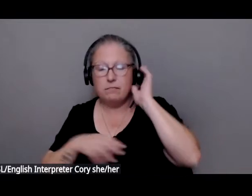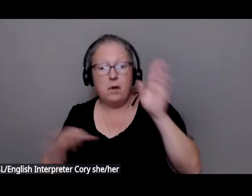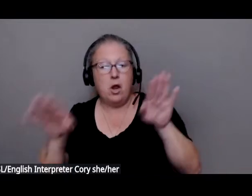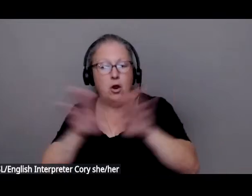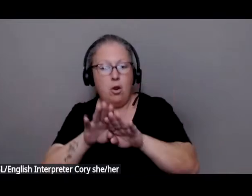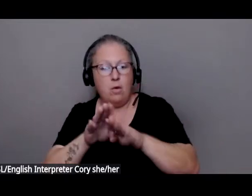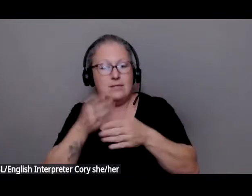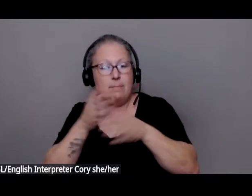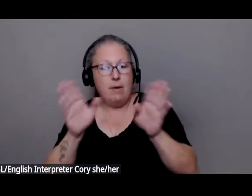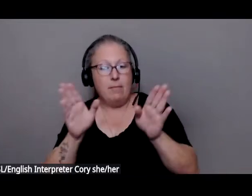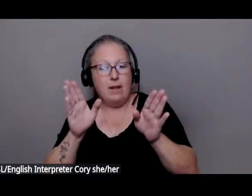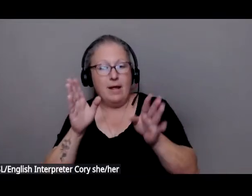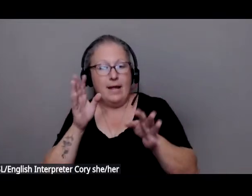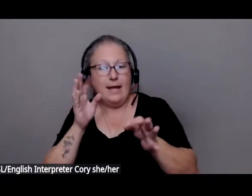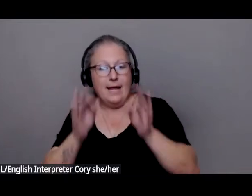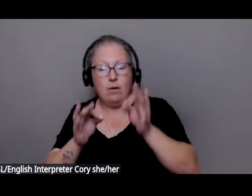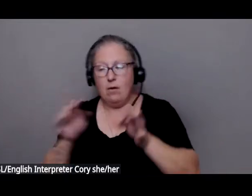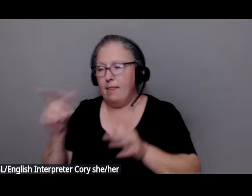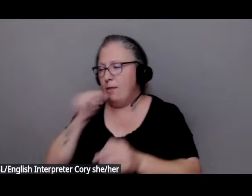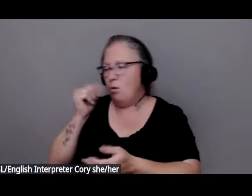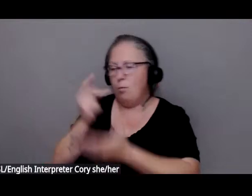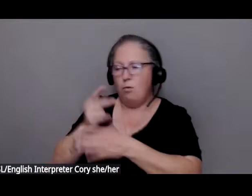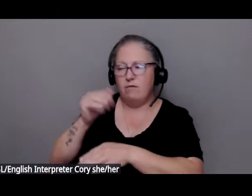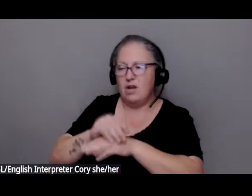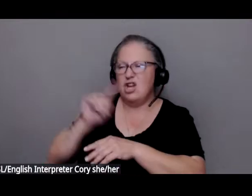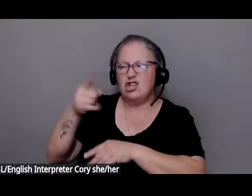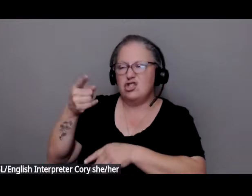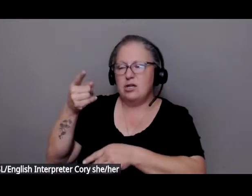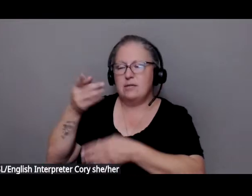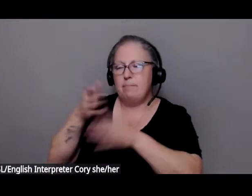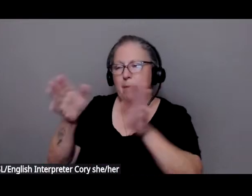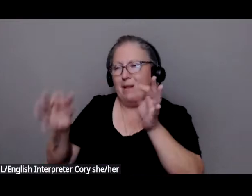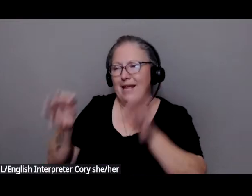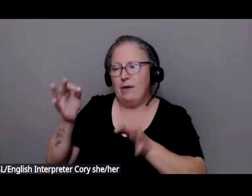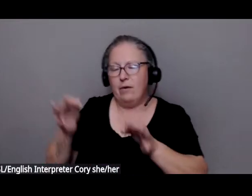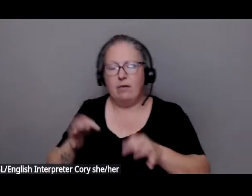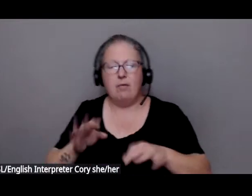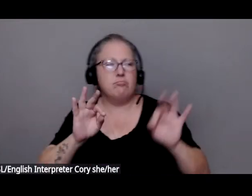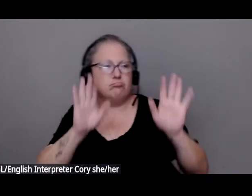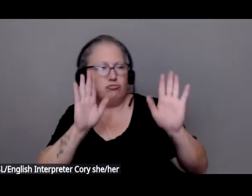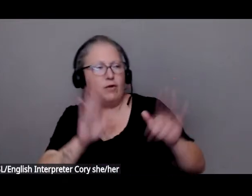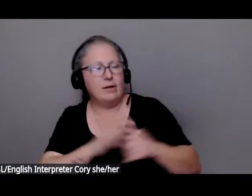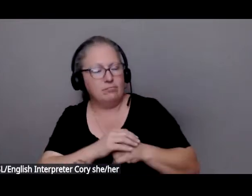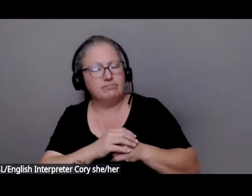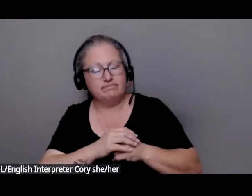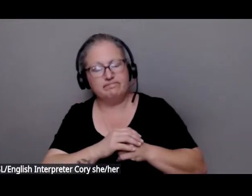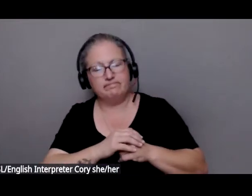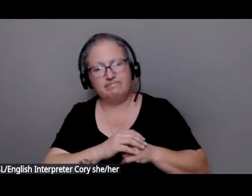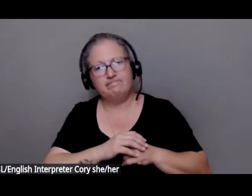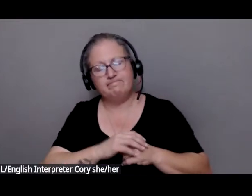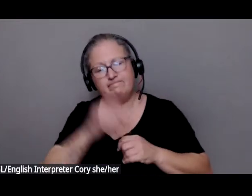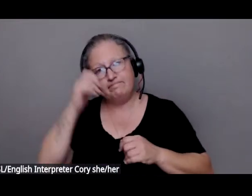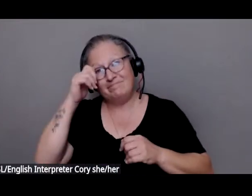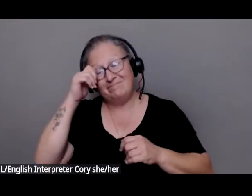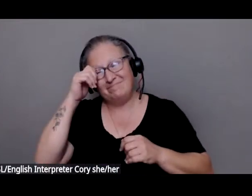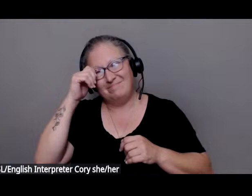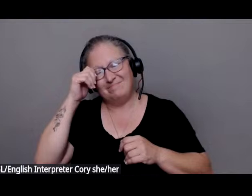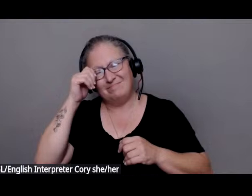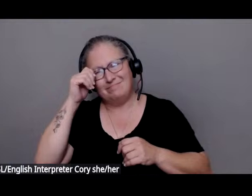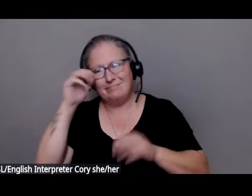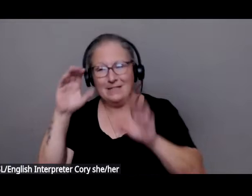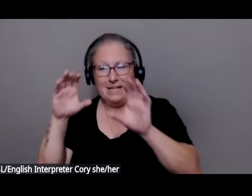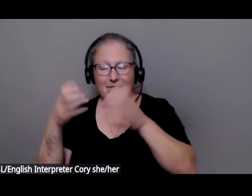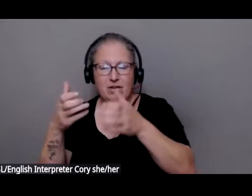No, they don't approve it tonight. Yeah. It was just hold the public hearing. Oh, okay, great. Okay, Division of